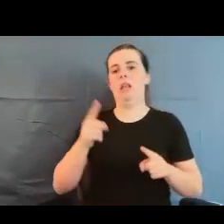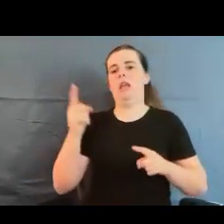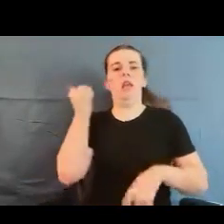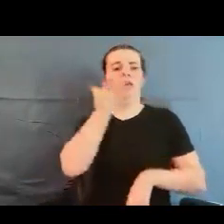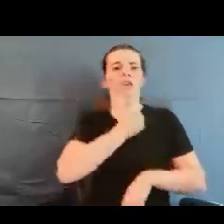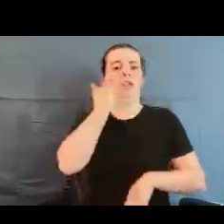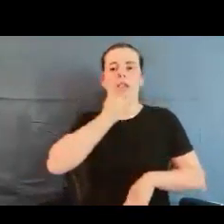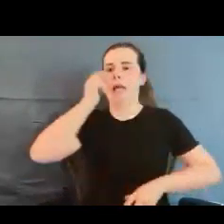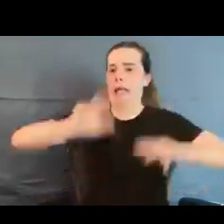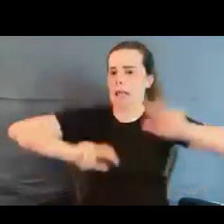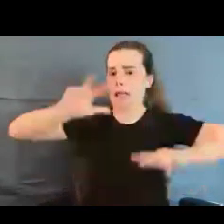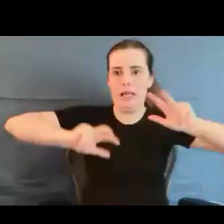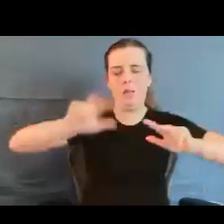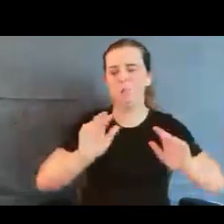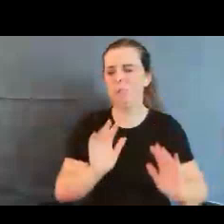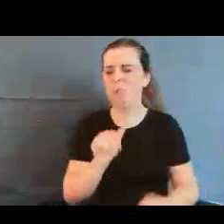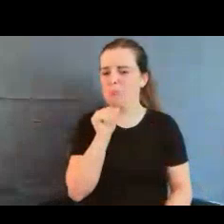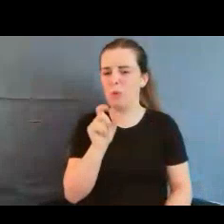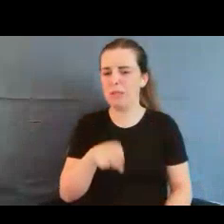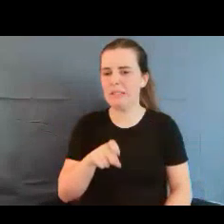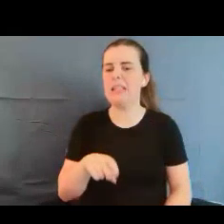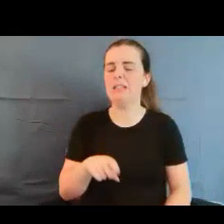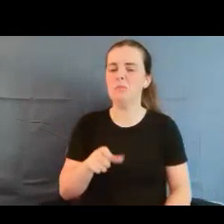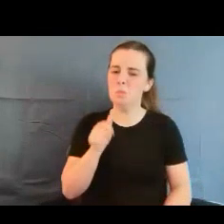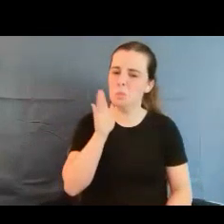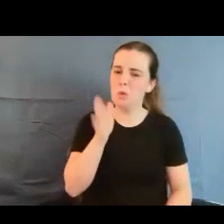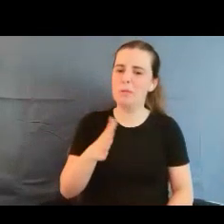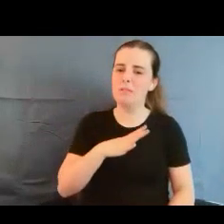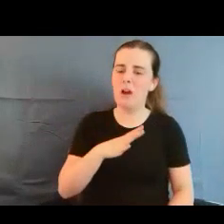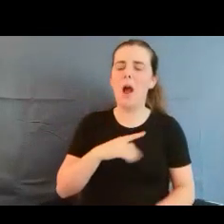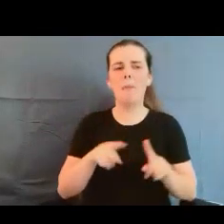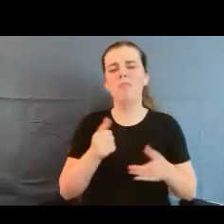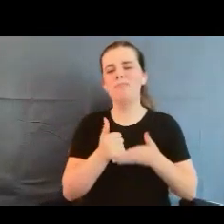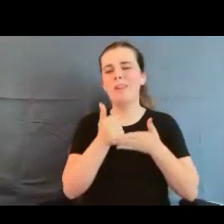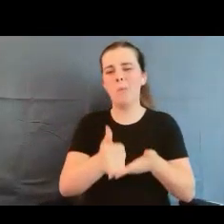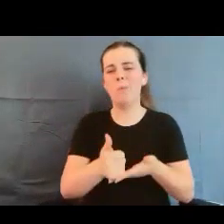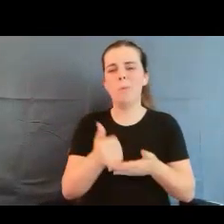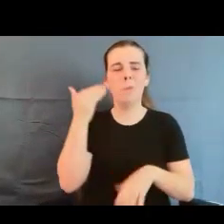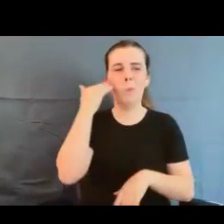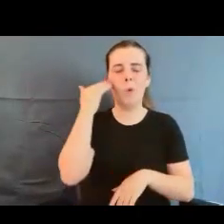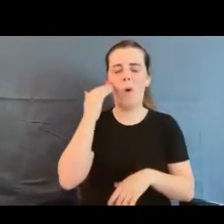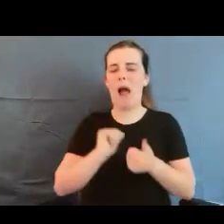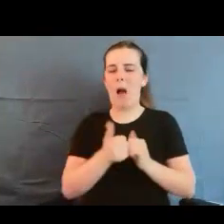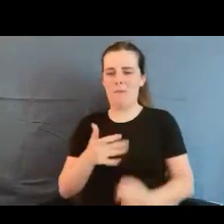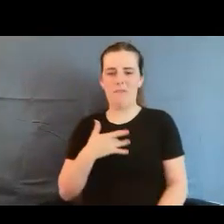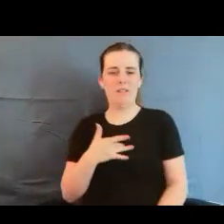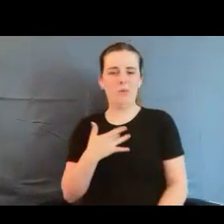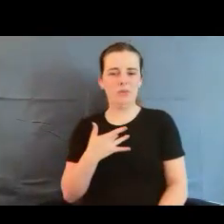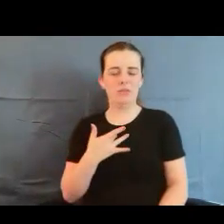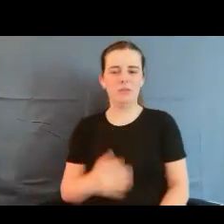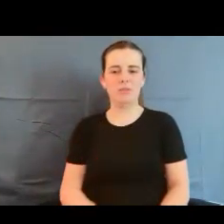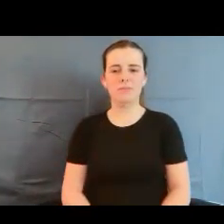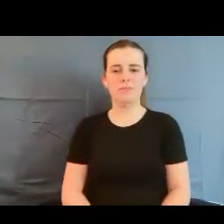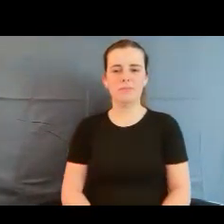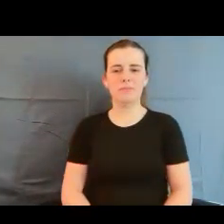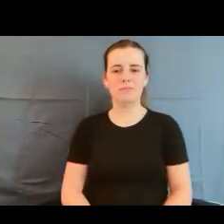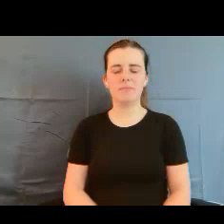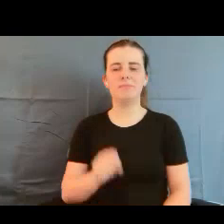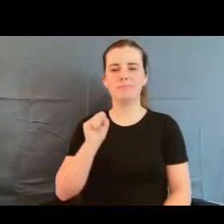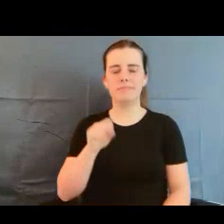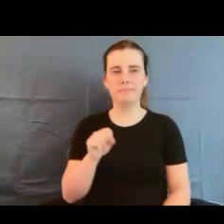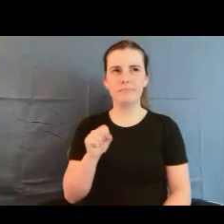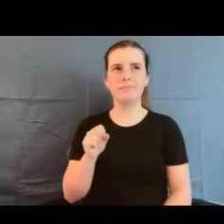it no matter what. It's just helpful to know what that feels like. And then, yeah, I think other ways, if you